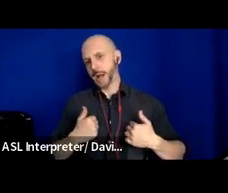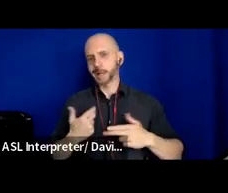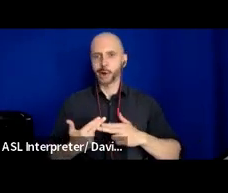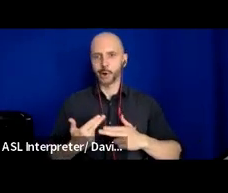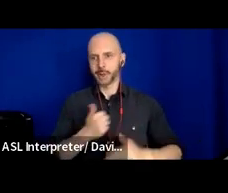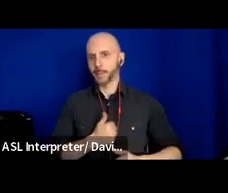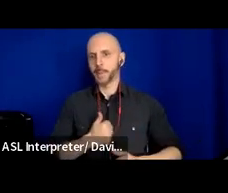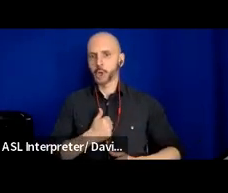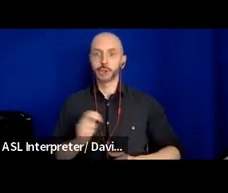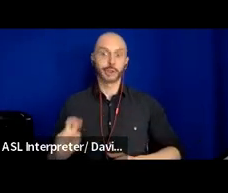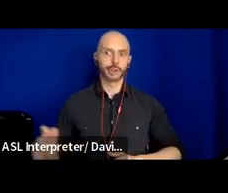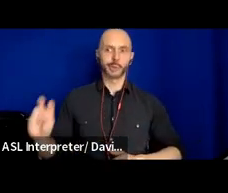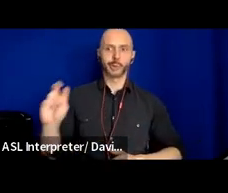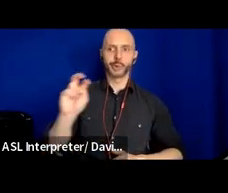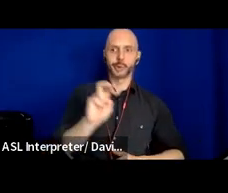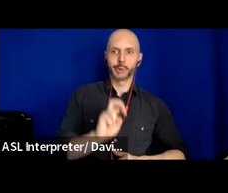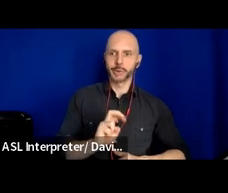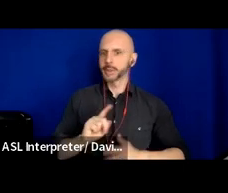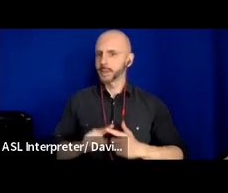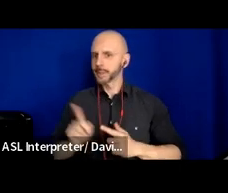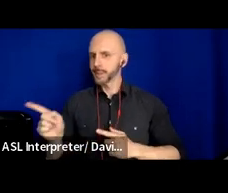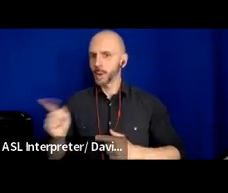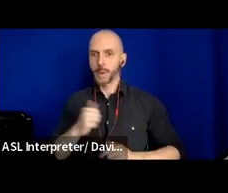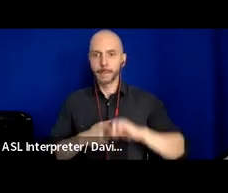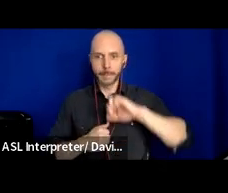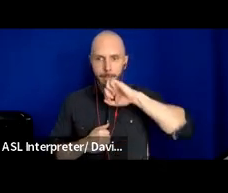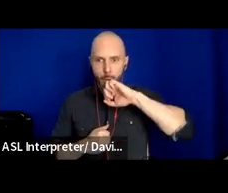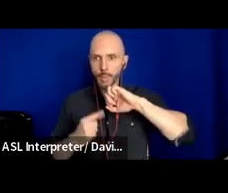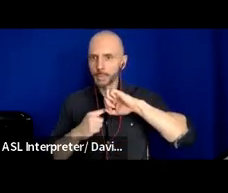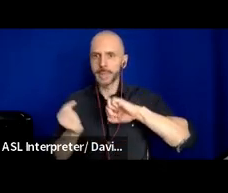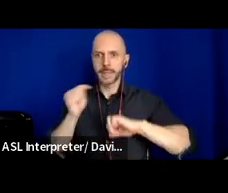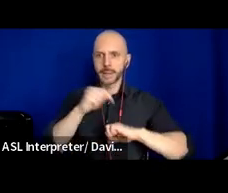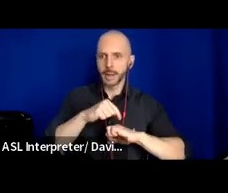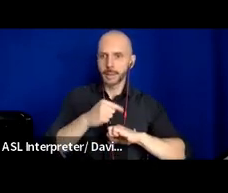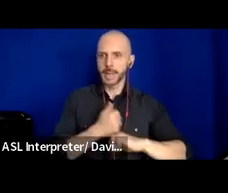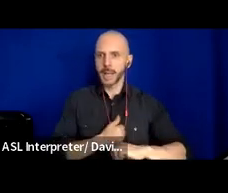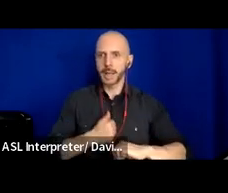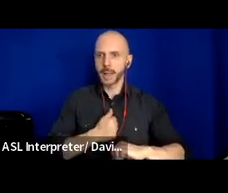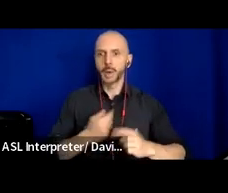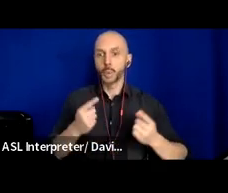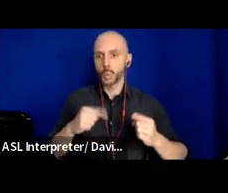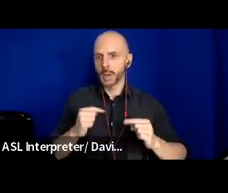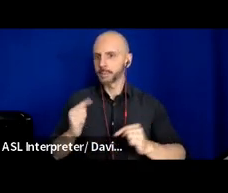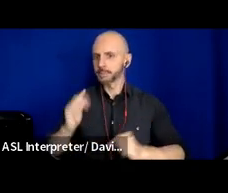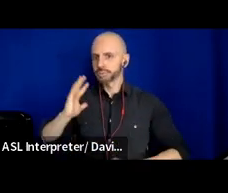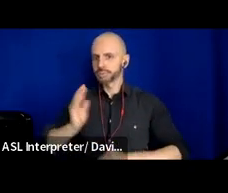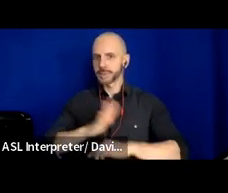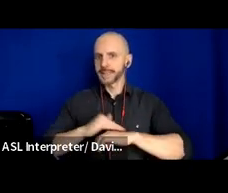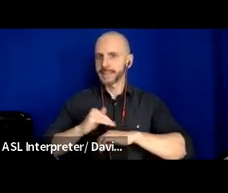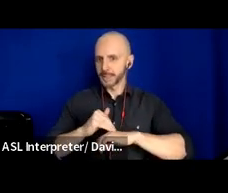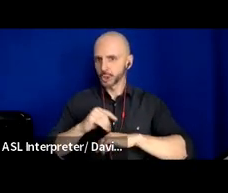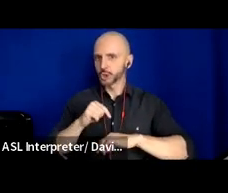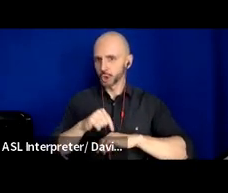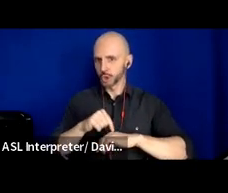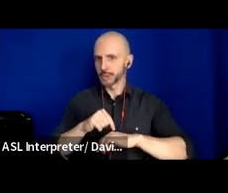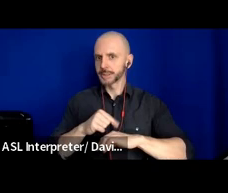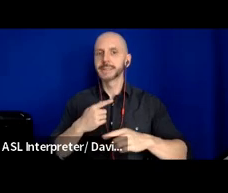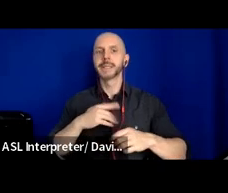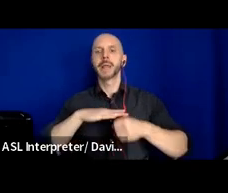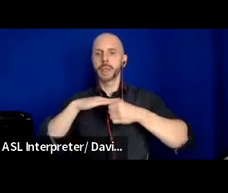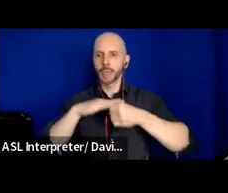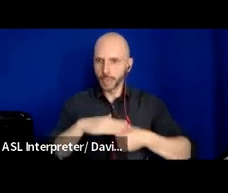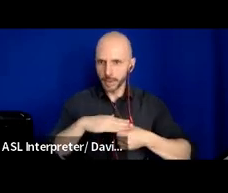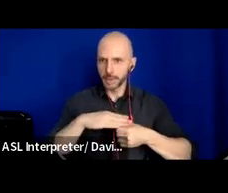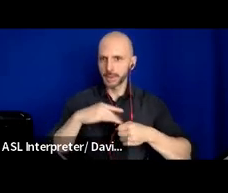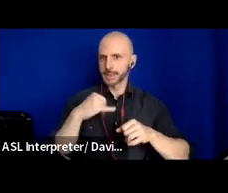across this country, but also what happened in the residential school system, and where we also still see a lot of missing and murdered Indigenous women in this country, where